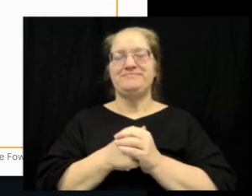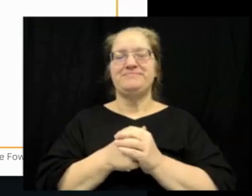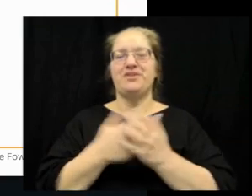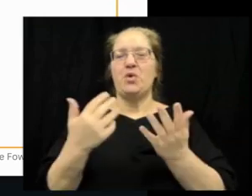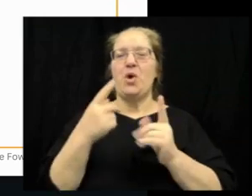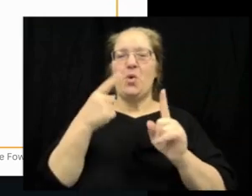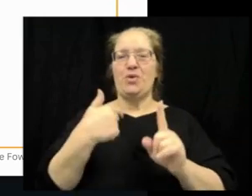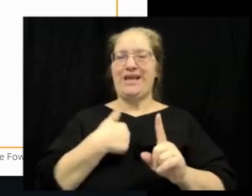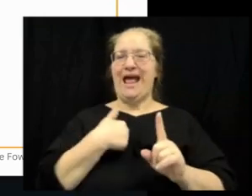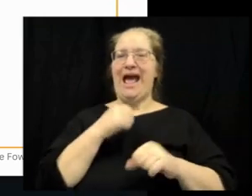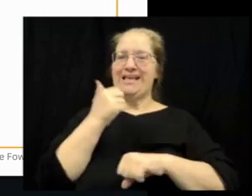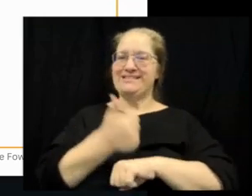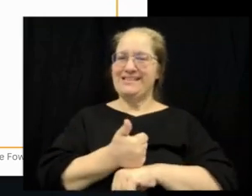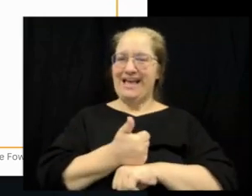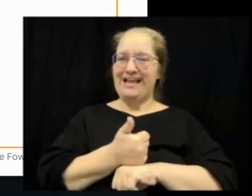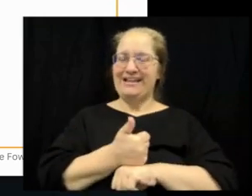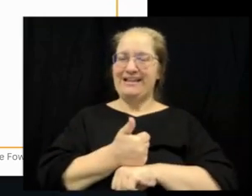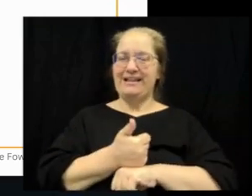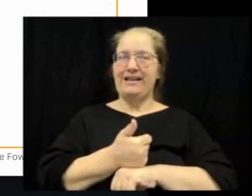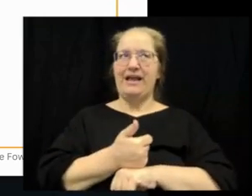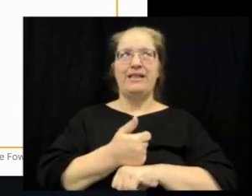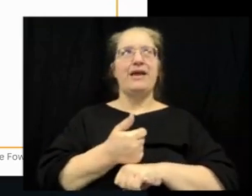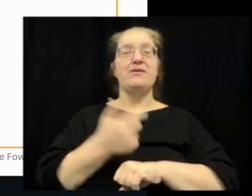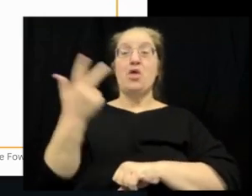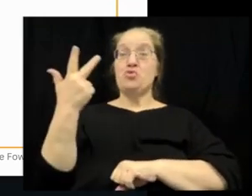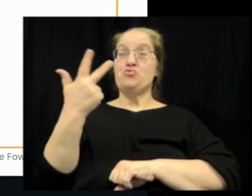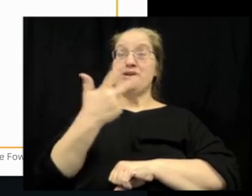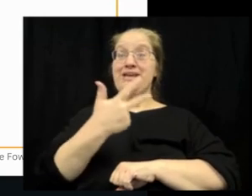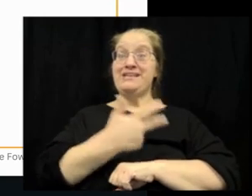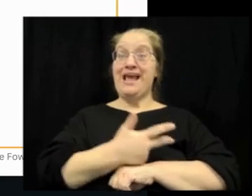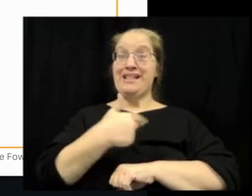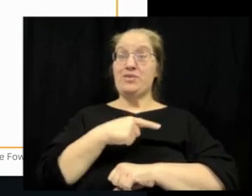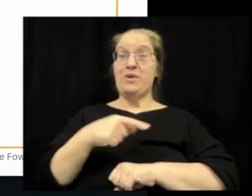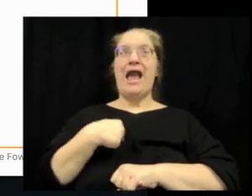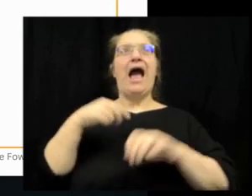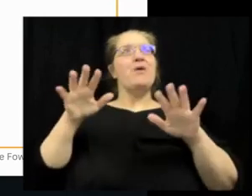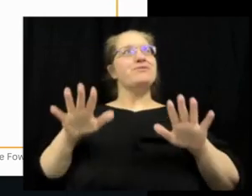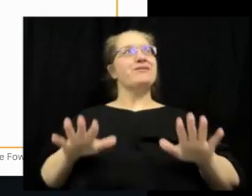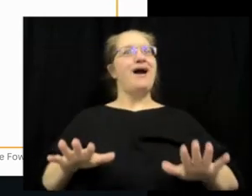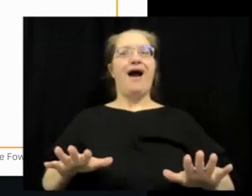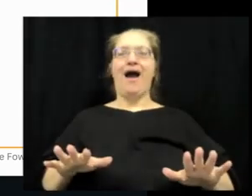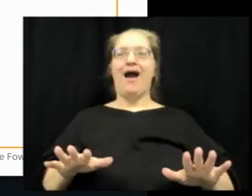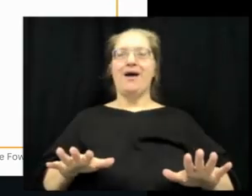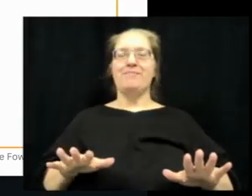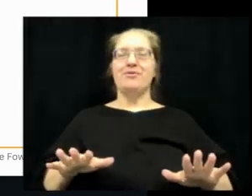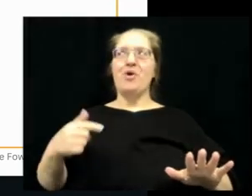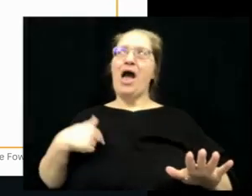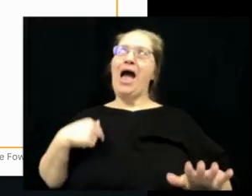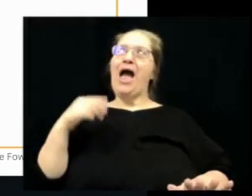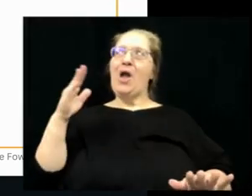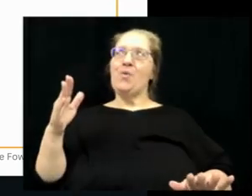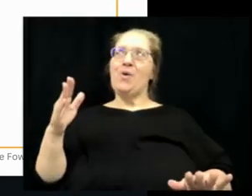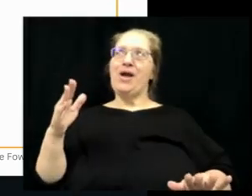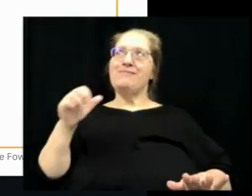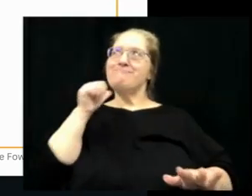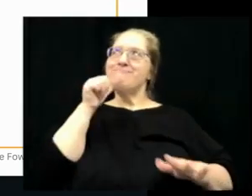set? Like, I remain calm 3 days this week. Yeah. I am going to not cook